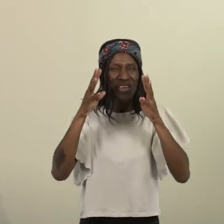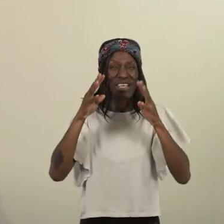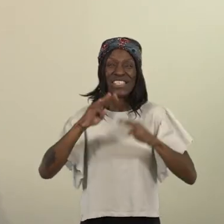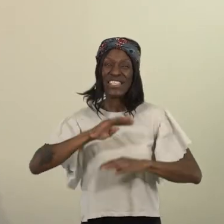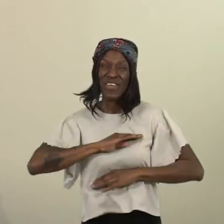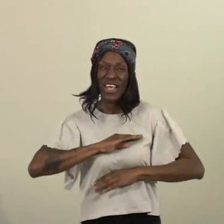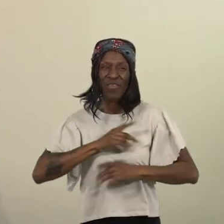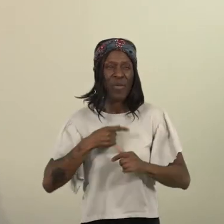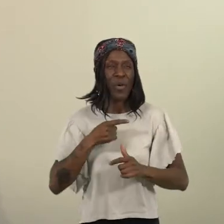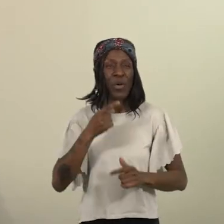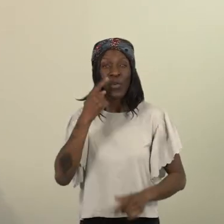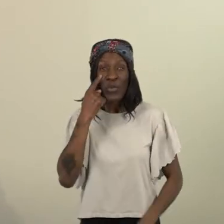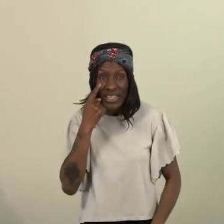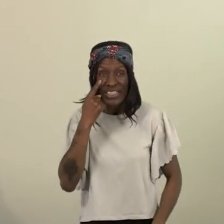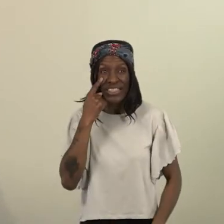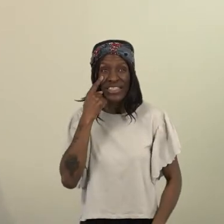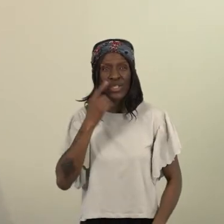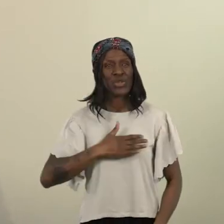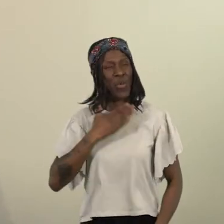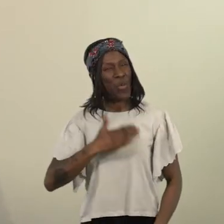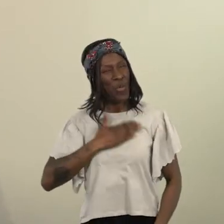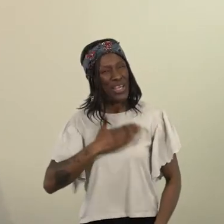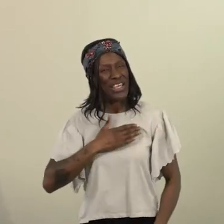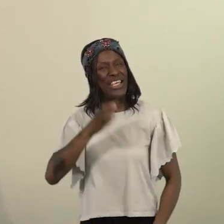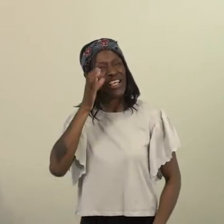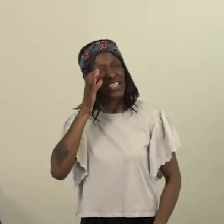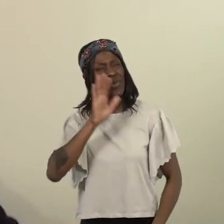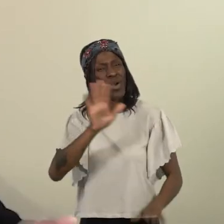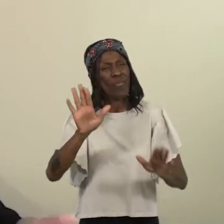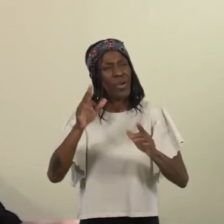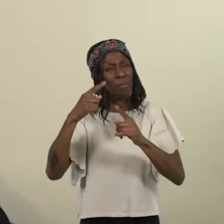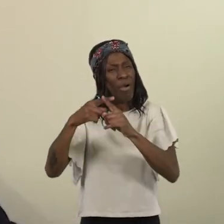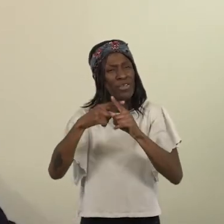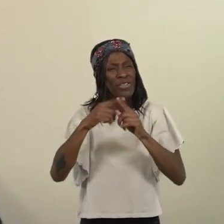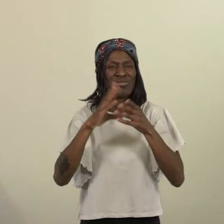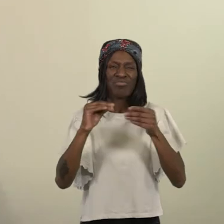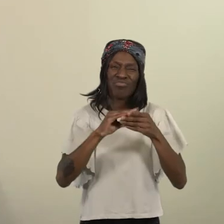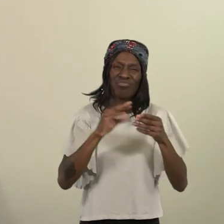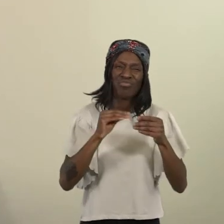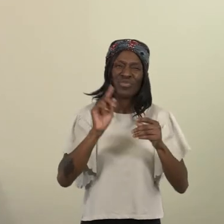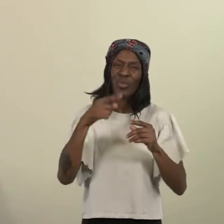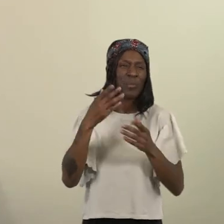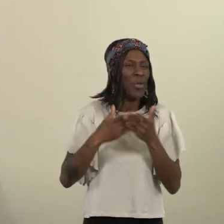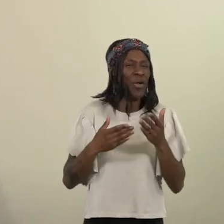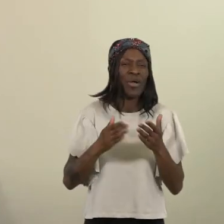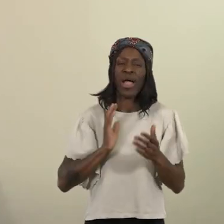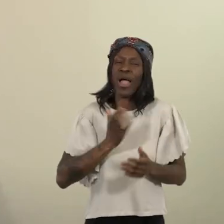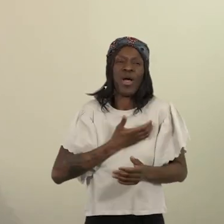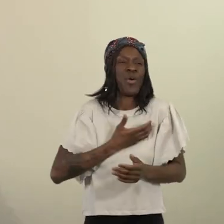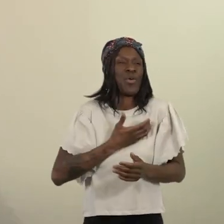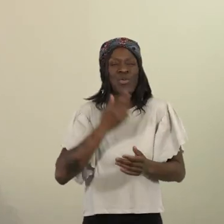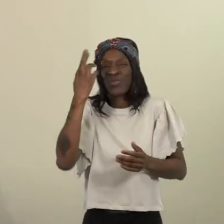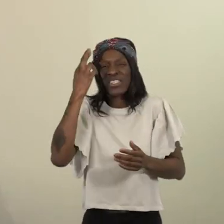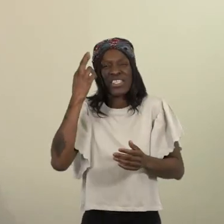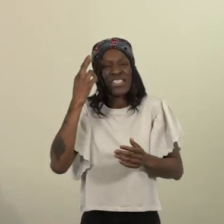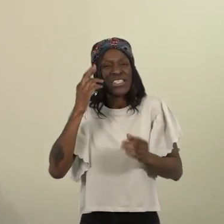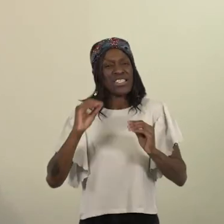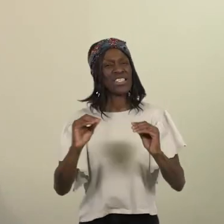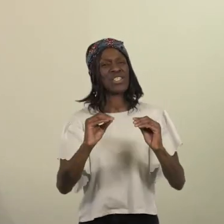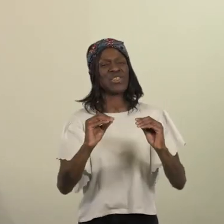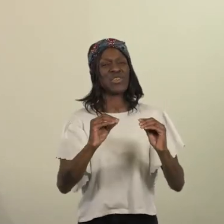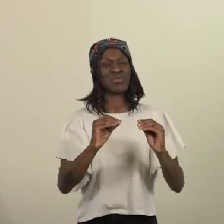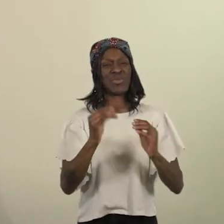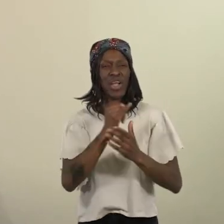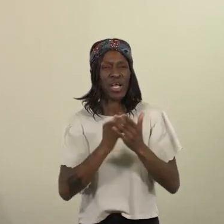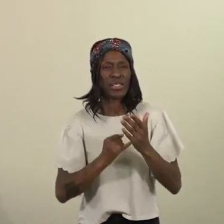we create. But the satisfaction derived from witnessing joy or hearing testimonies is only part of what drives